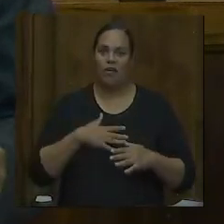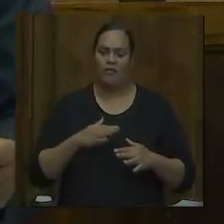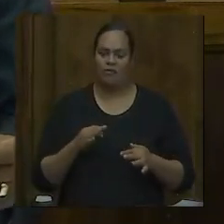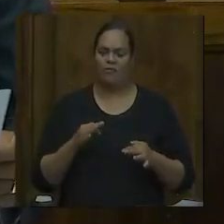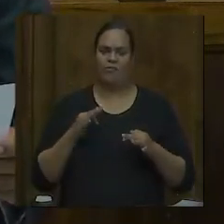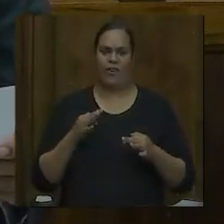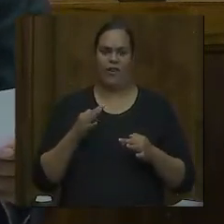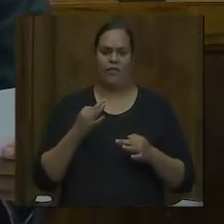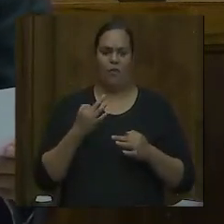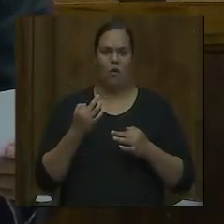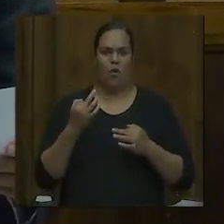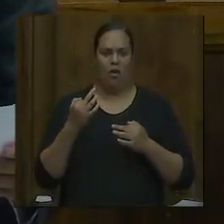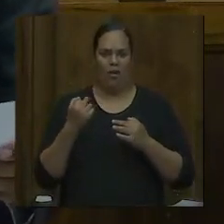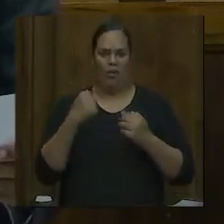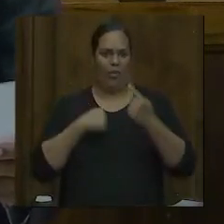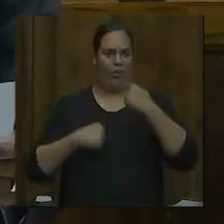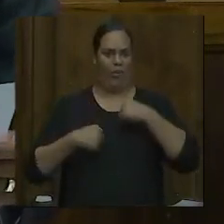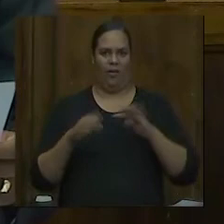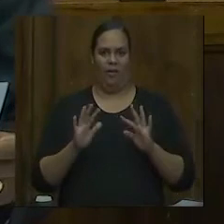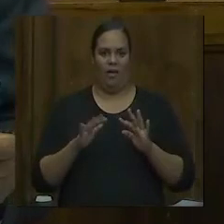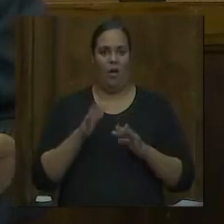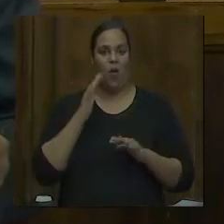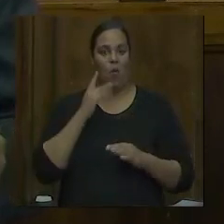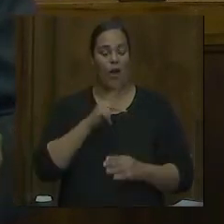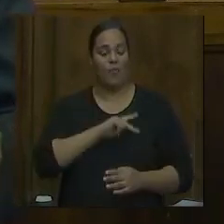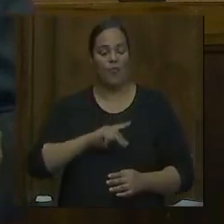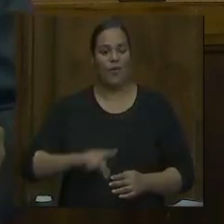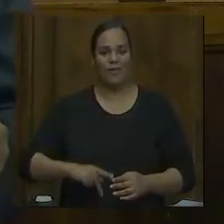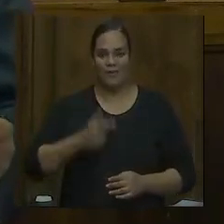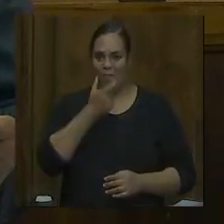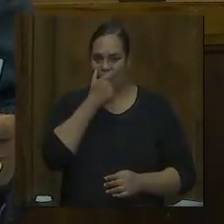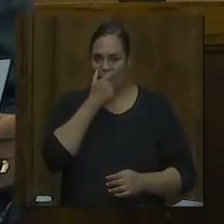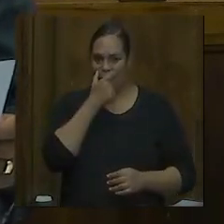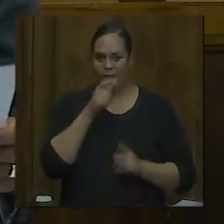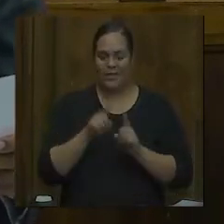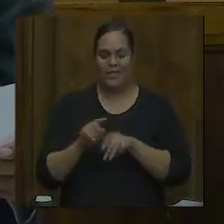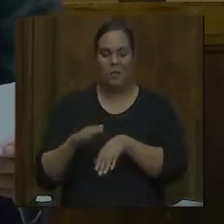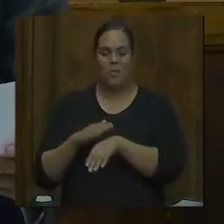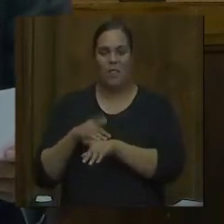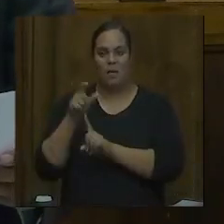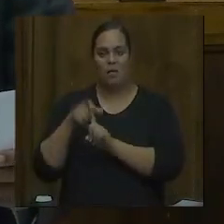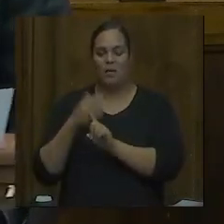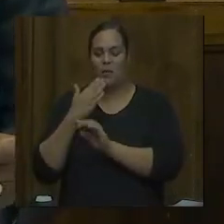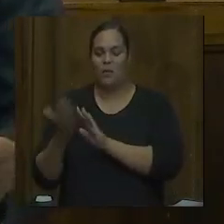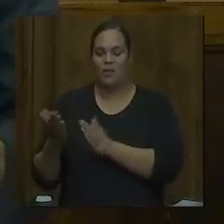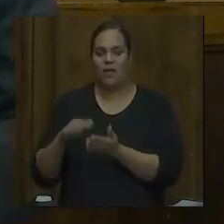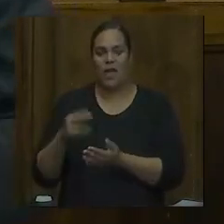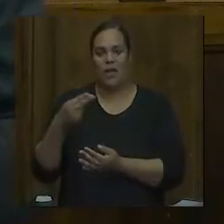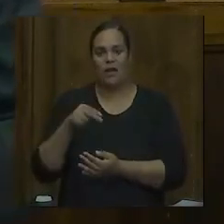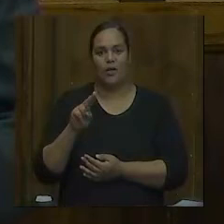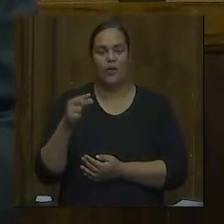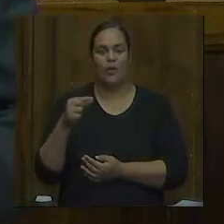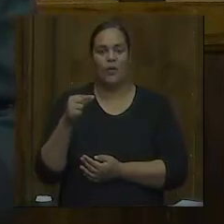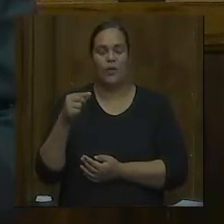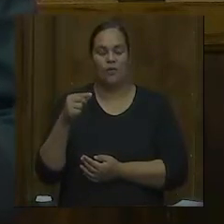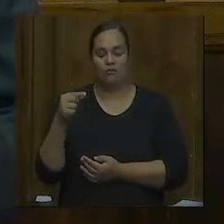of contradiction that whilst President Ramaphosa and the late Mr. Masekela asked others to